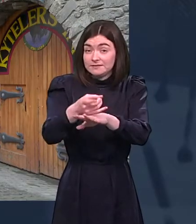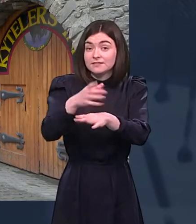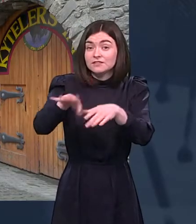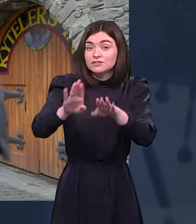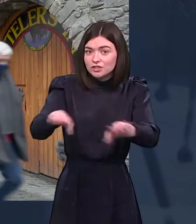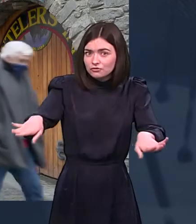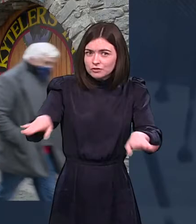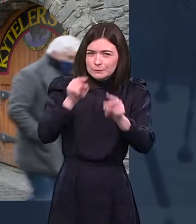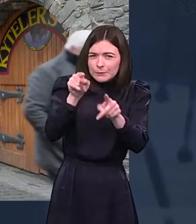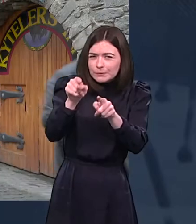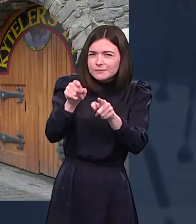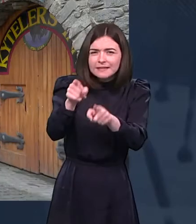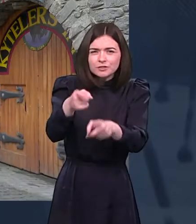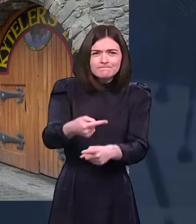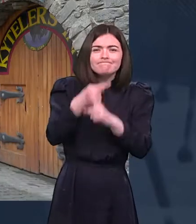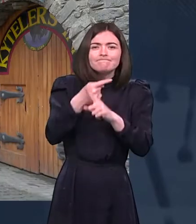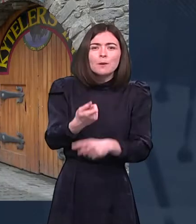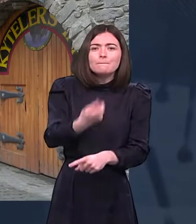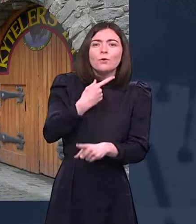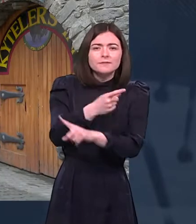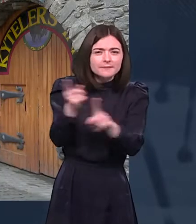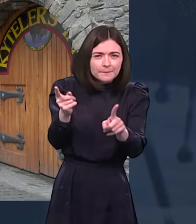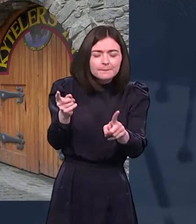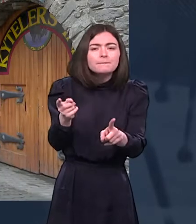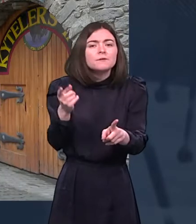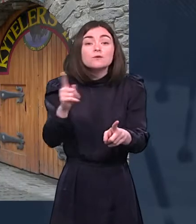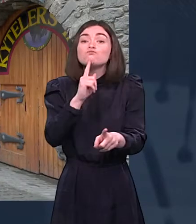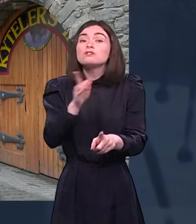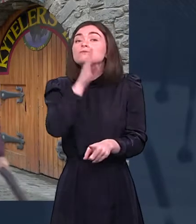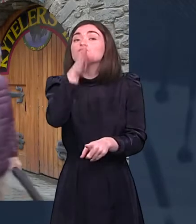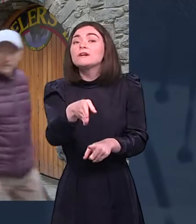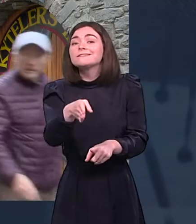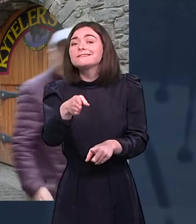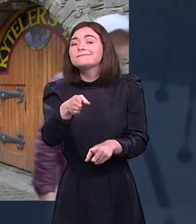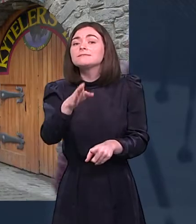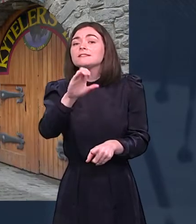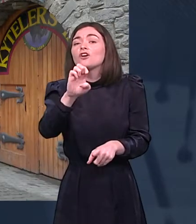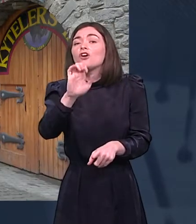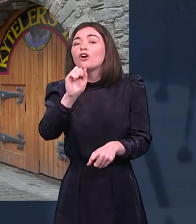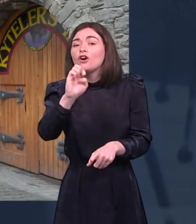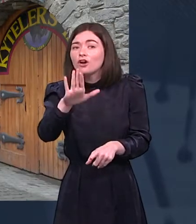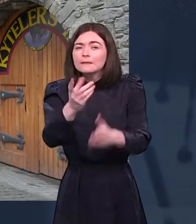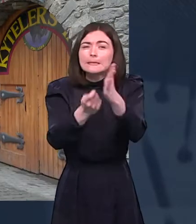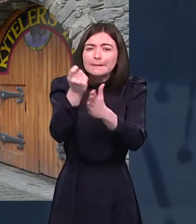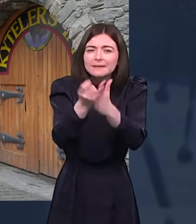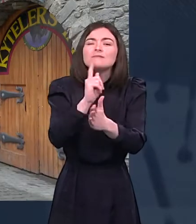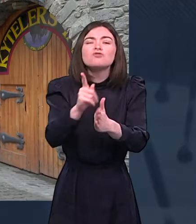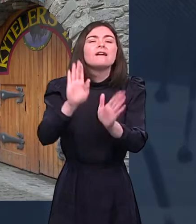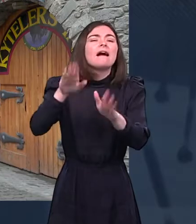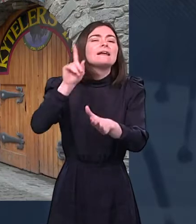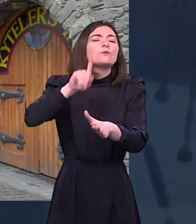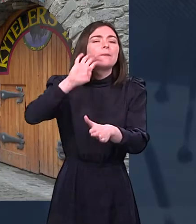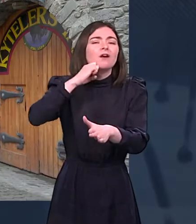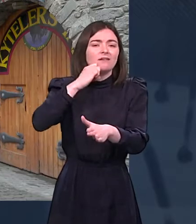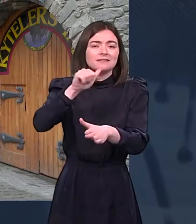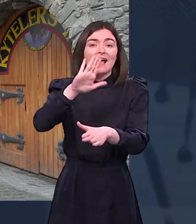Earl of the Castle to make a complaint, but the Earl was related to Alice and he didn't do anything. So they decided to go to the opposite end of the town, to the